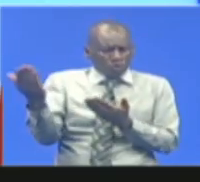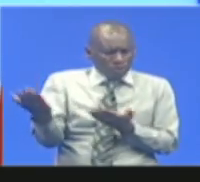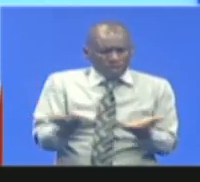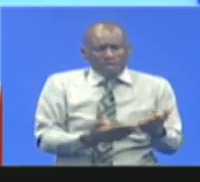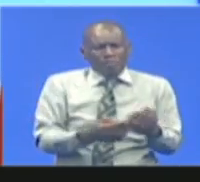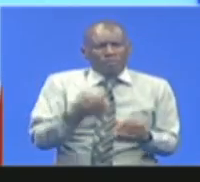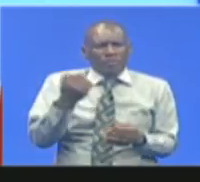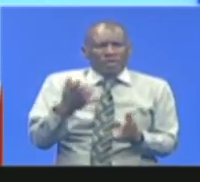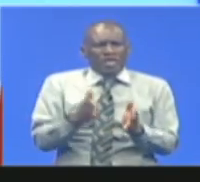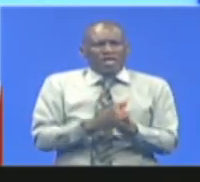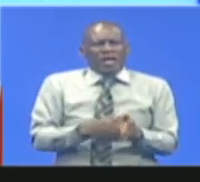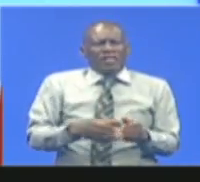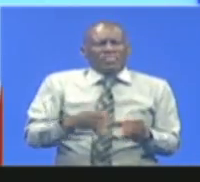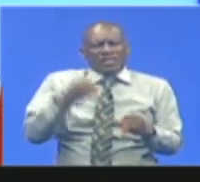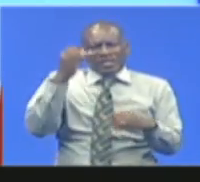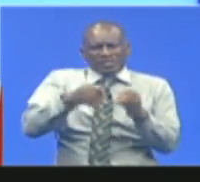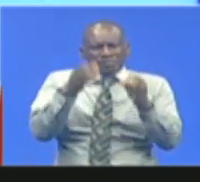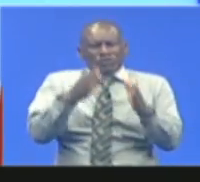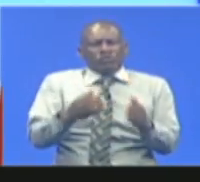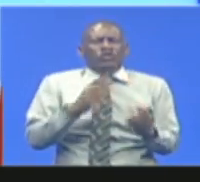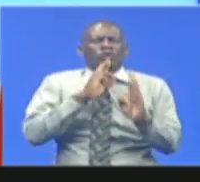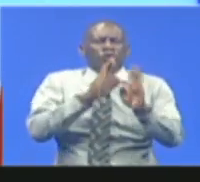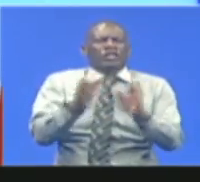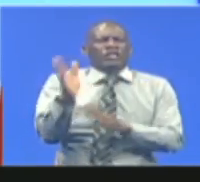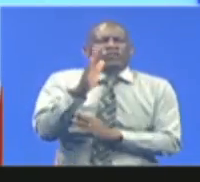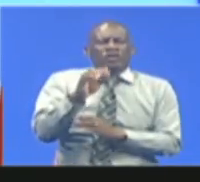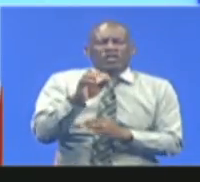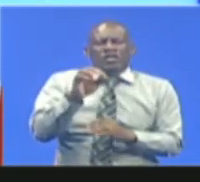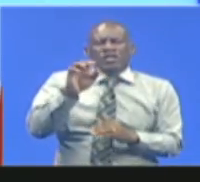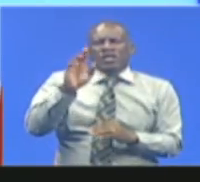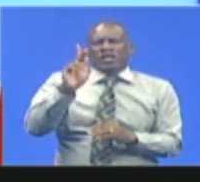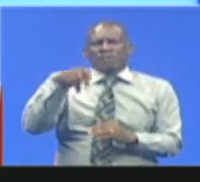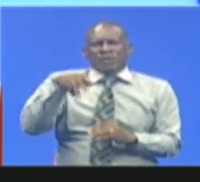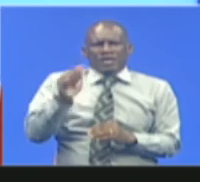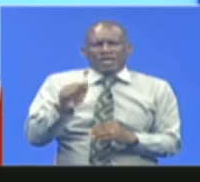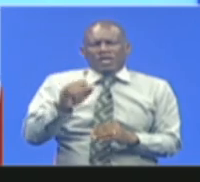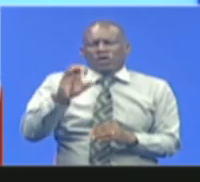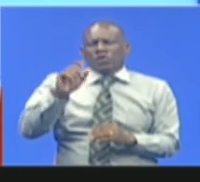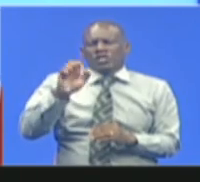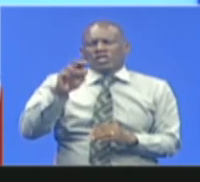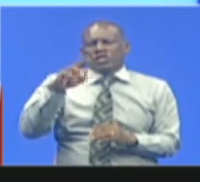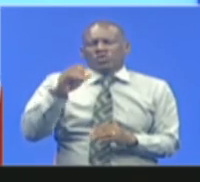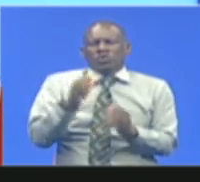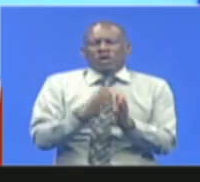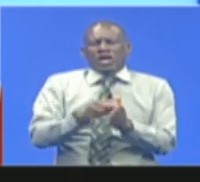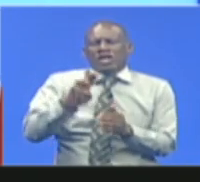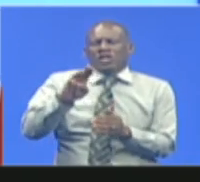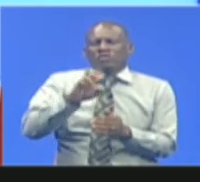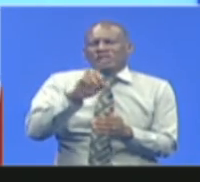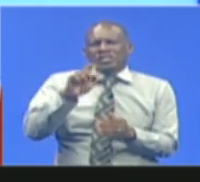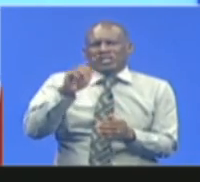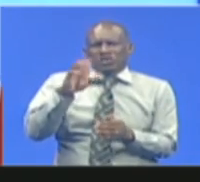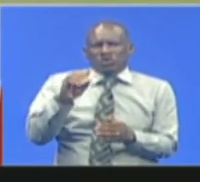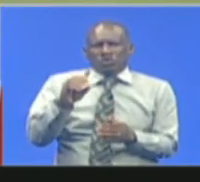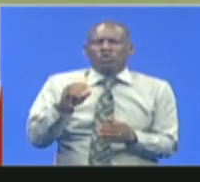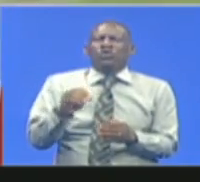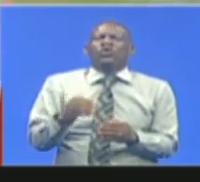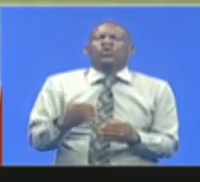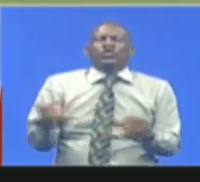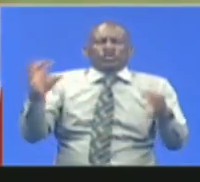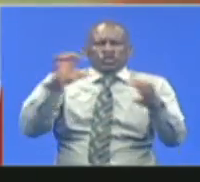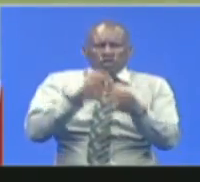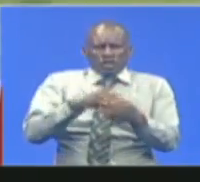the latest to report this afternoon. Bandari's Brian Otieno and Wazito's Johnston Omurua were called up in